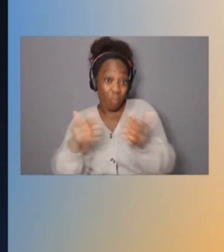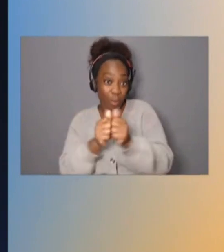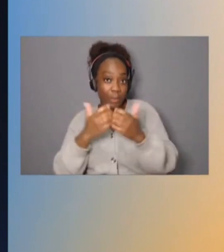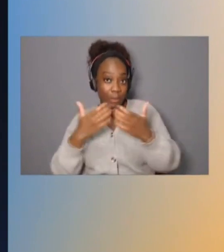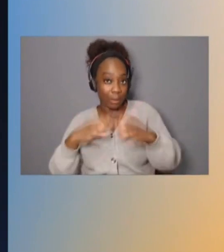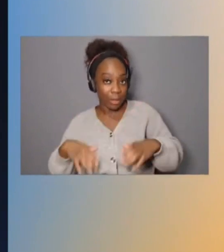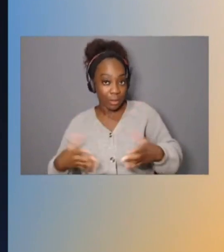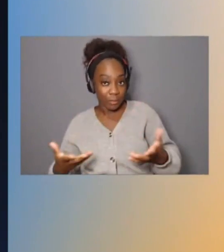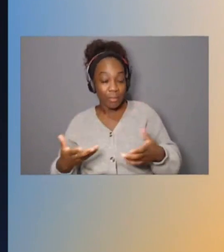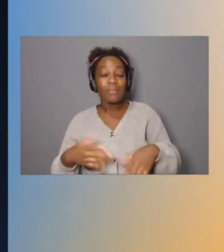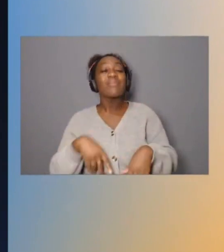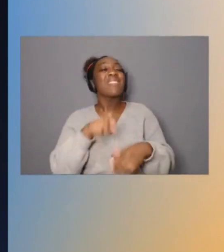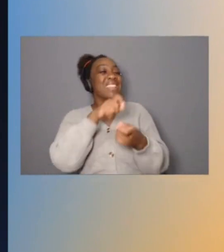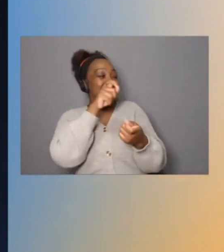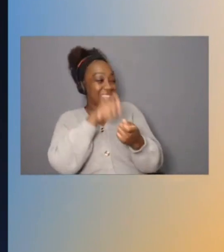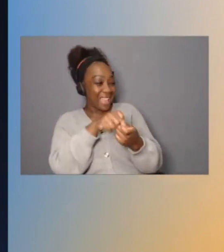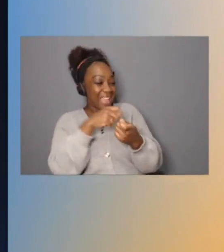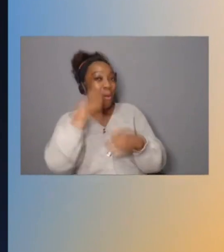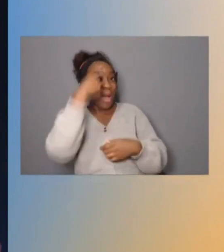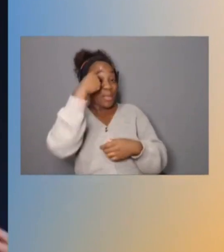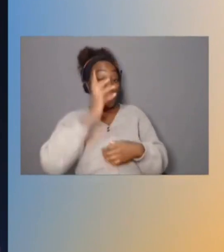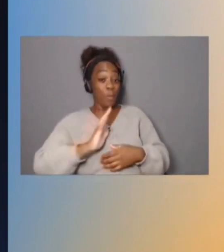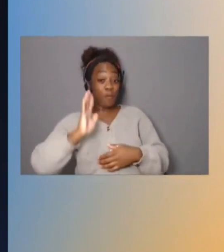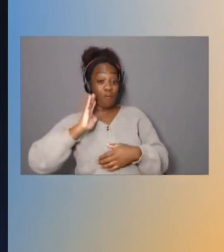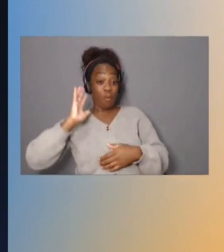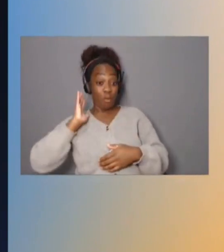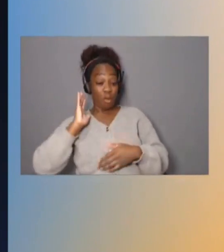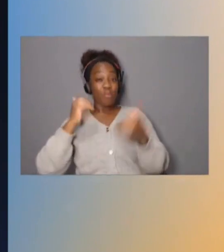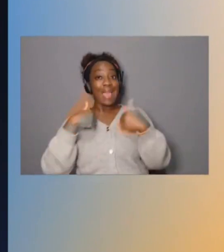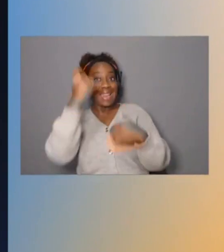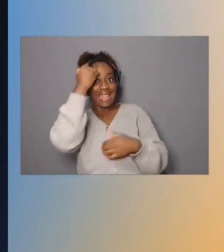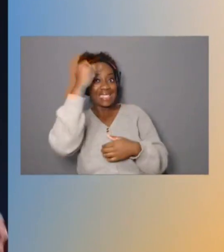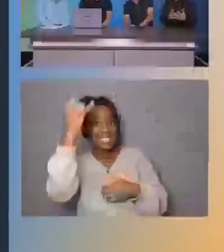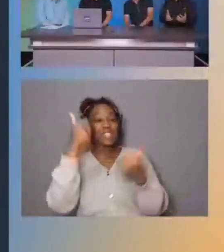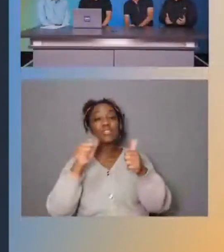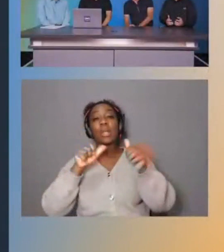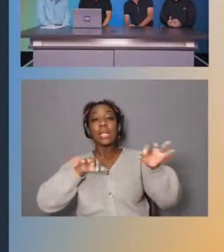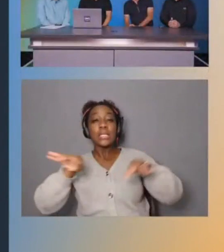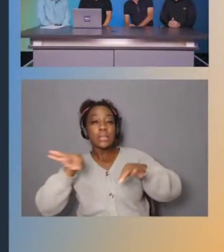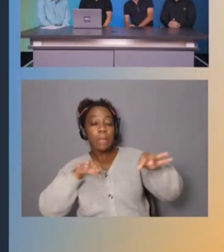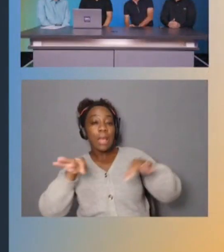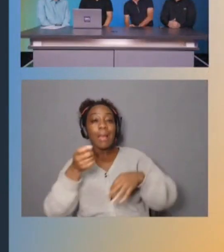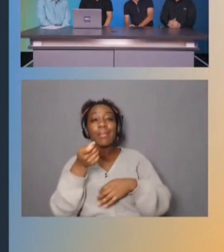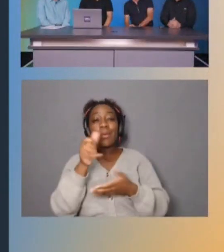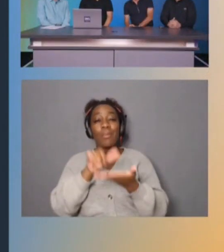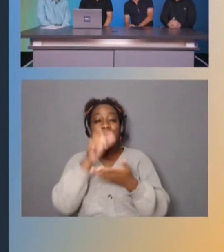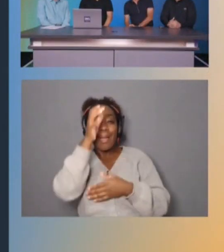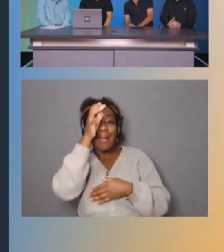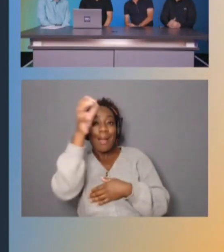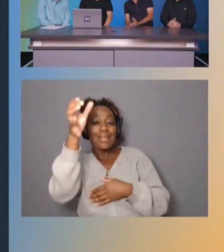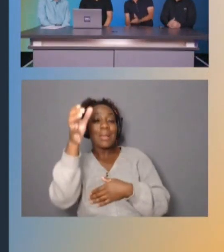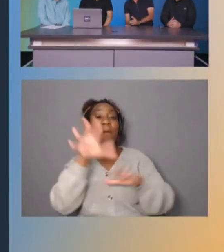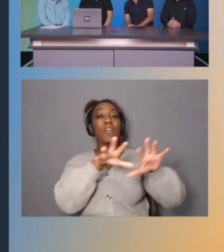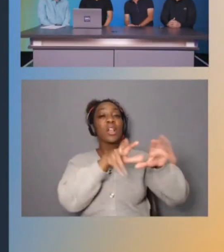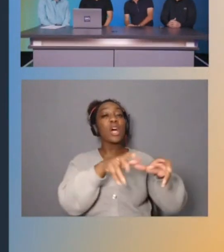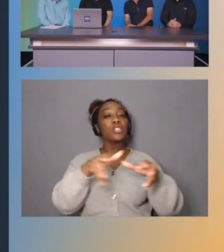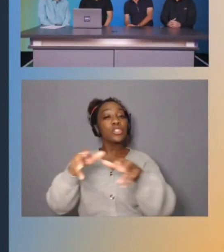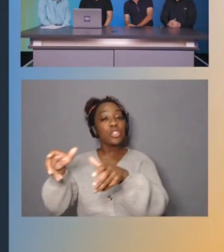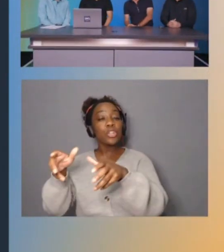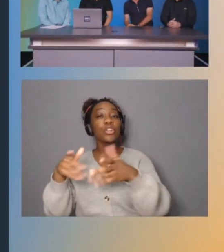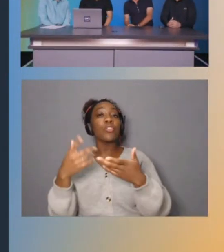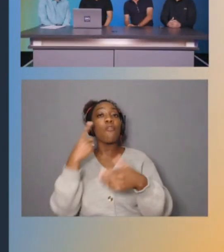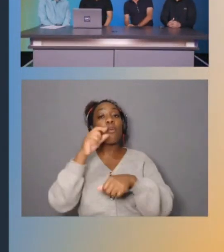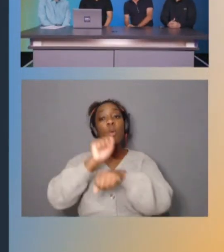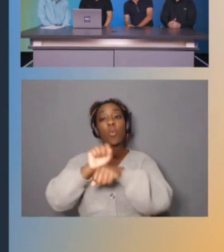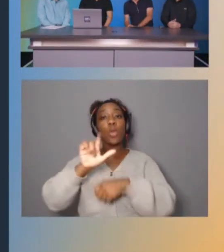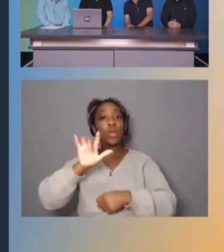this, right, I think there was an idea on like trying to explain a little bit this concept of the cluster for running EDA workloads and how it looks